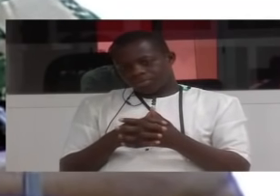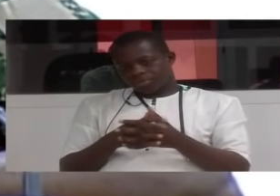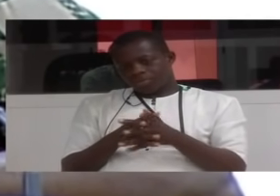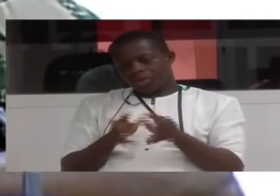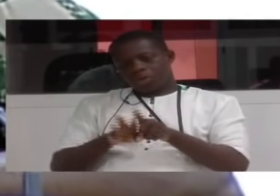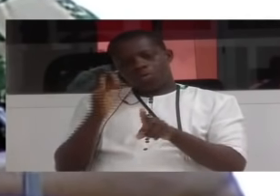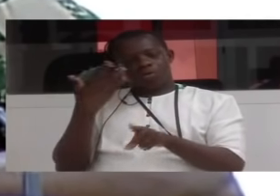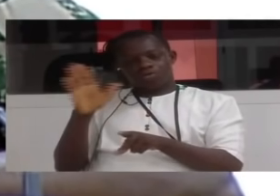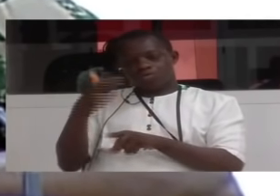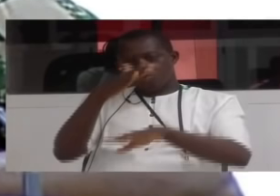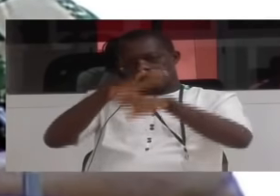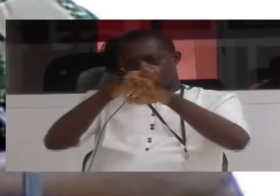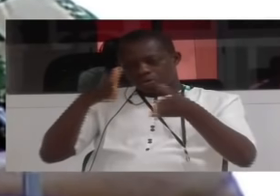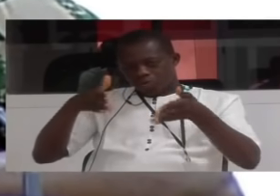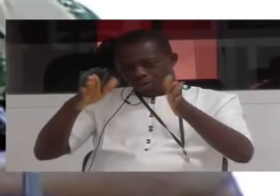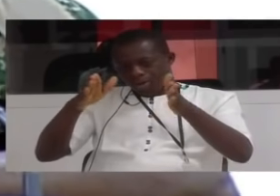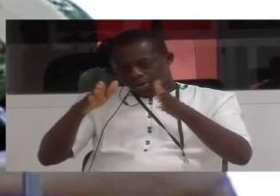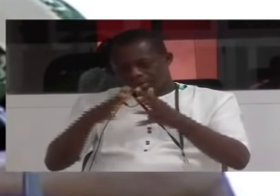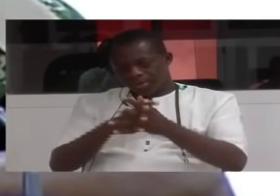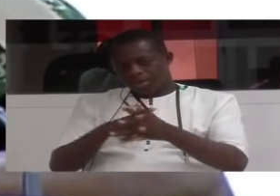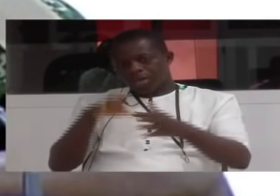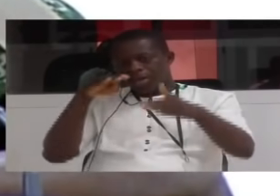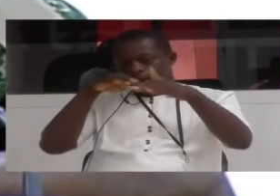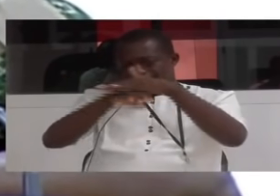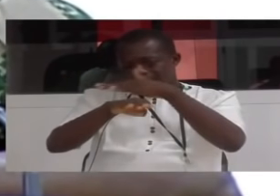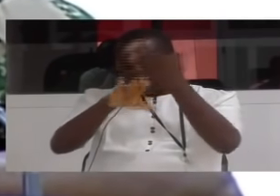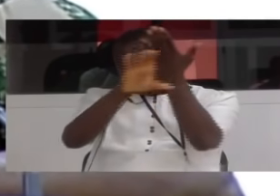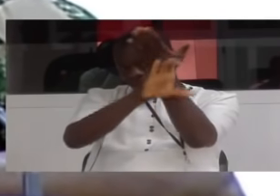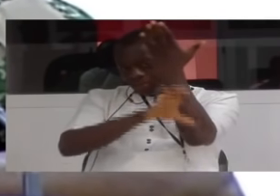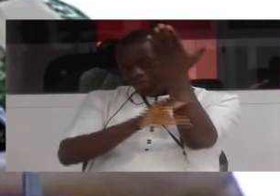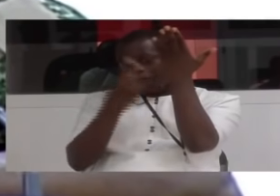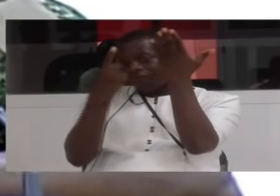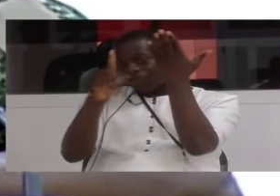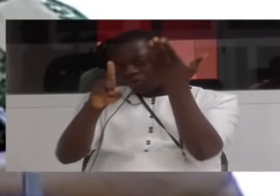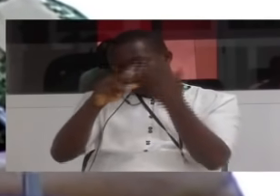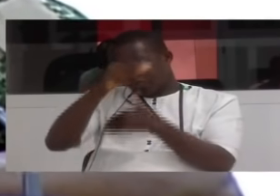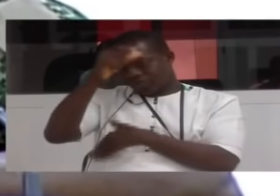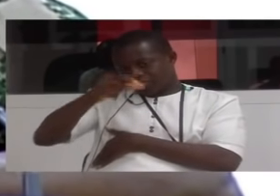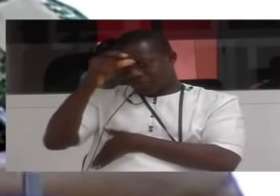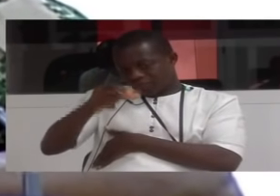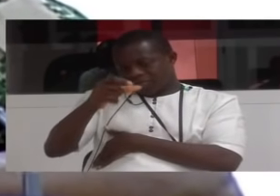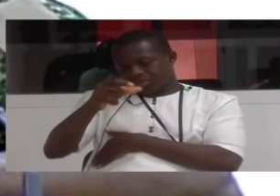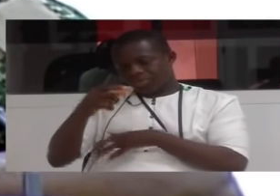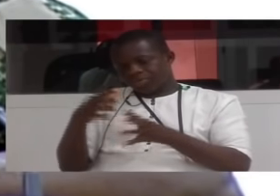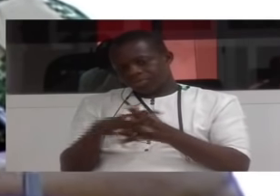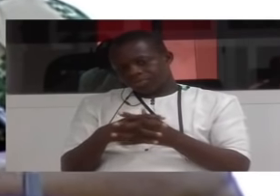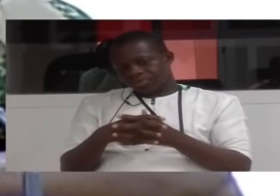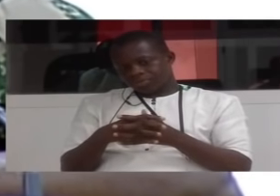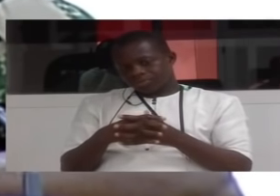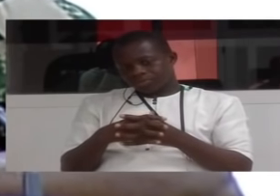démé bé ci yoon bu fas ñu duga dañ duga Casamance force de cabi. When we got into Casamance in the first